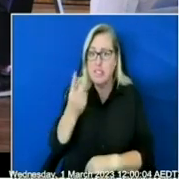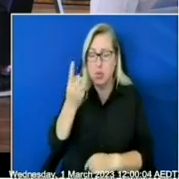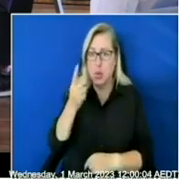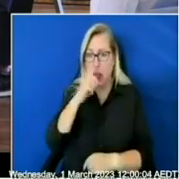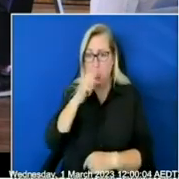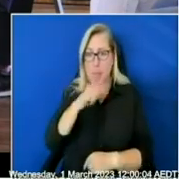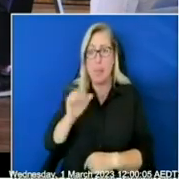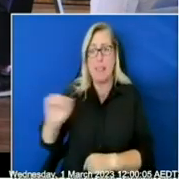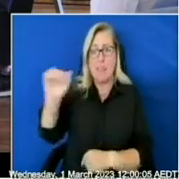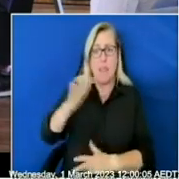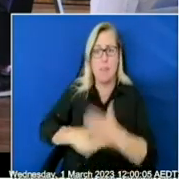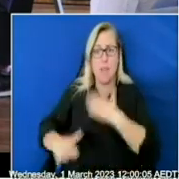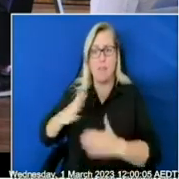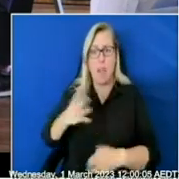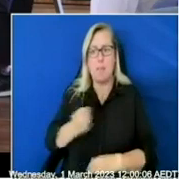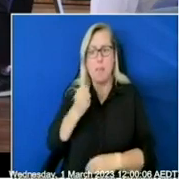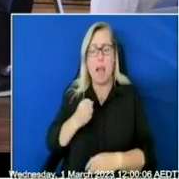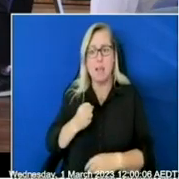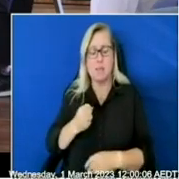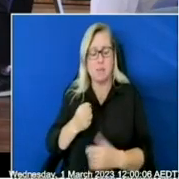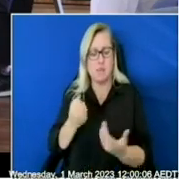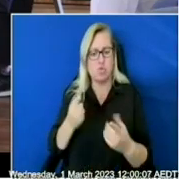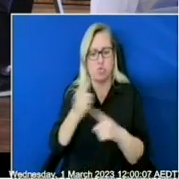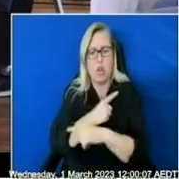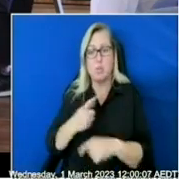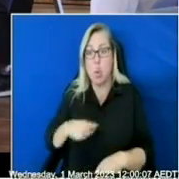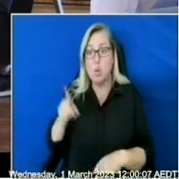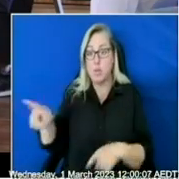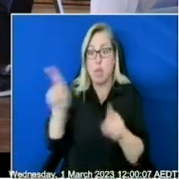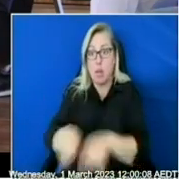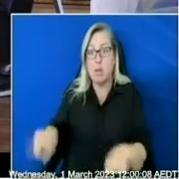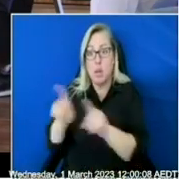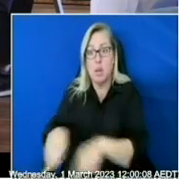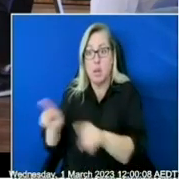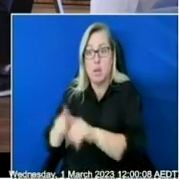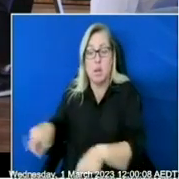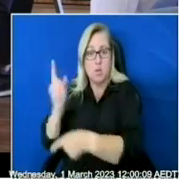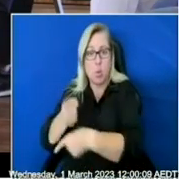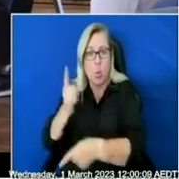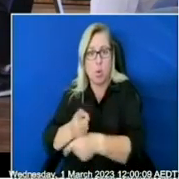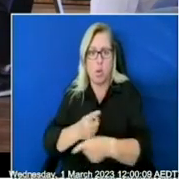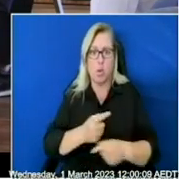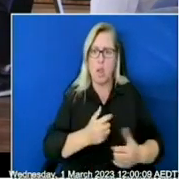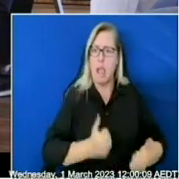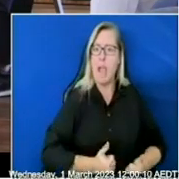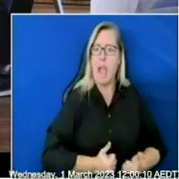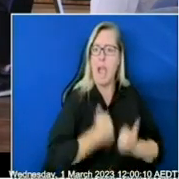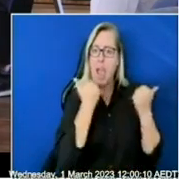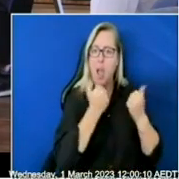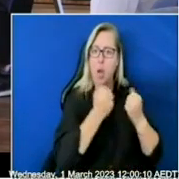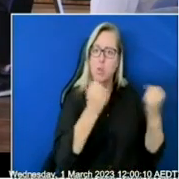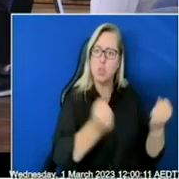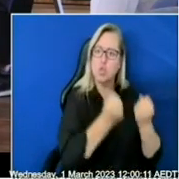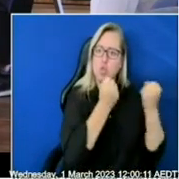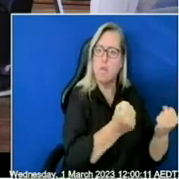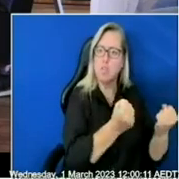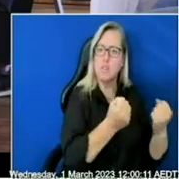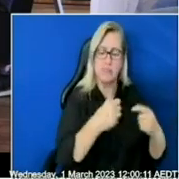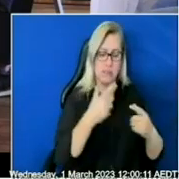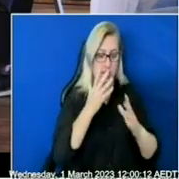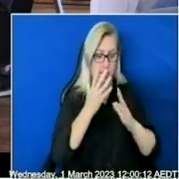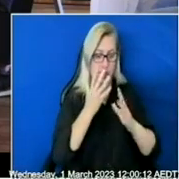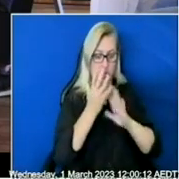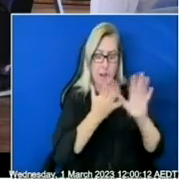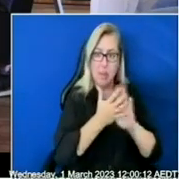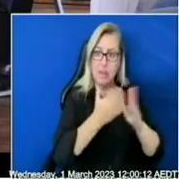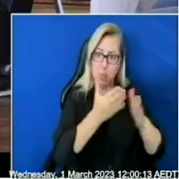And our sovereignty is the key to our longevity and a better future. Yep. Because of our very